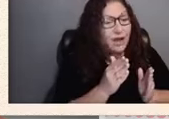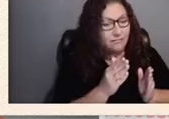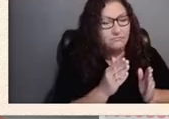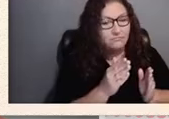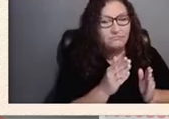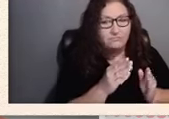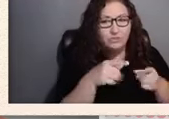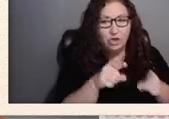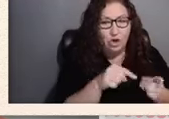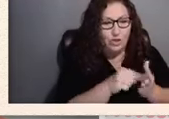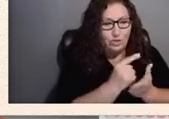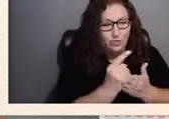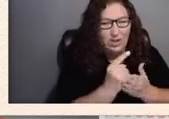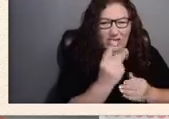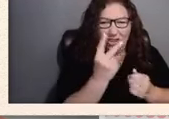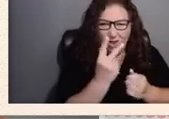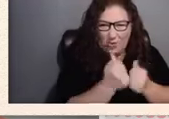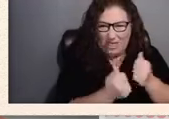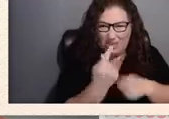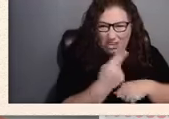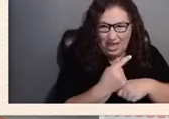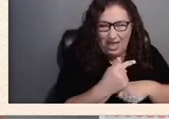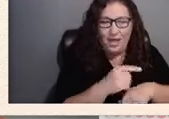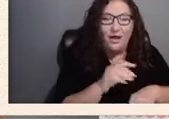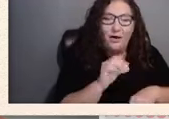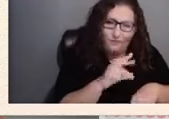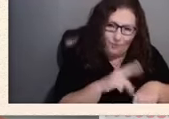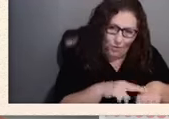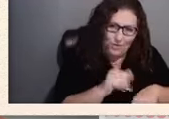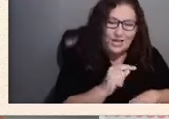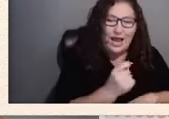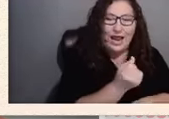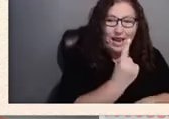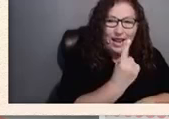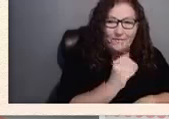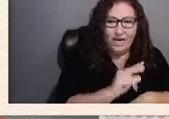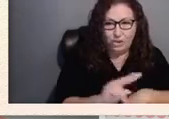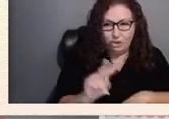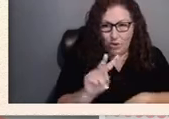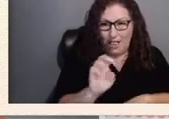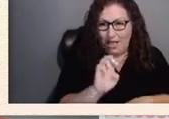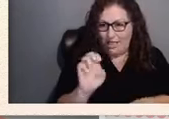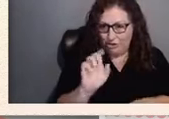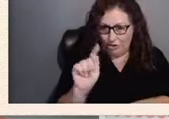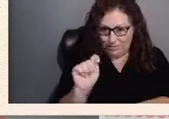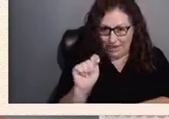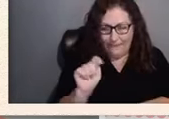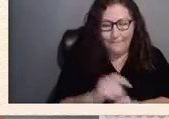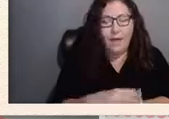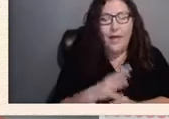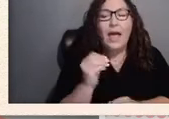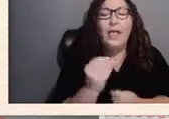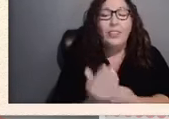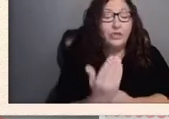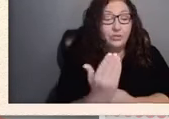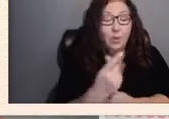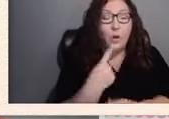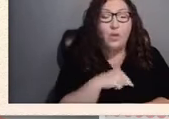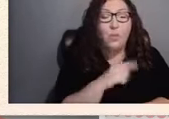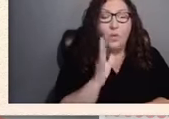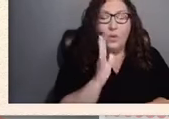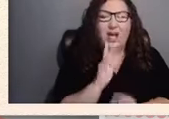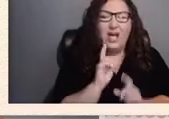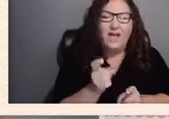per day, of course, at 11 o'clock and 2 o'clock Eastern. And this morning, we're going to be giving you a little bit